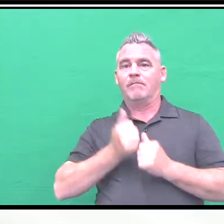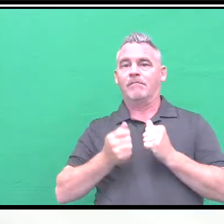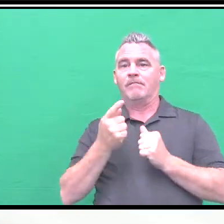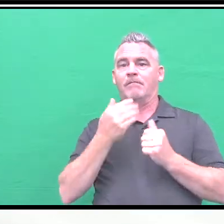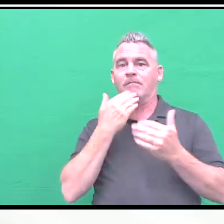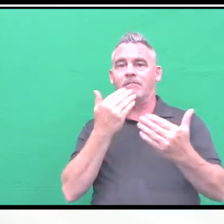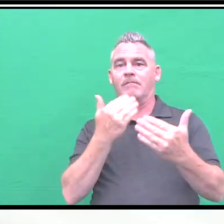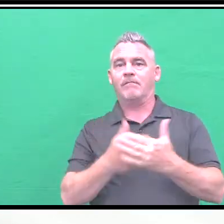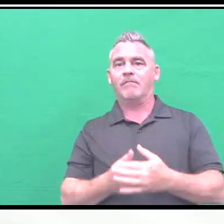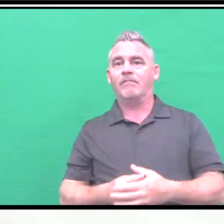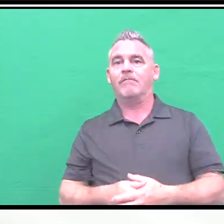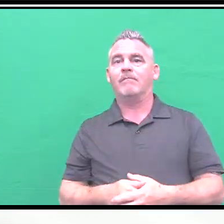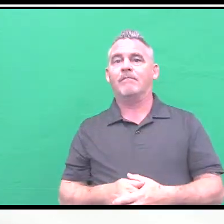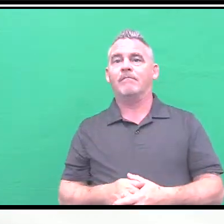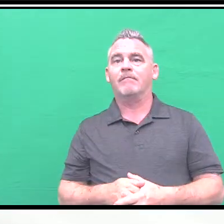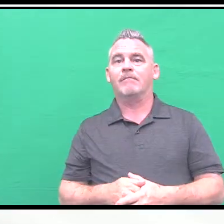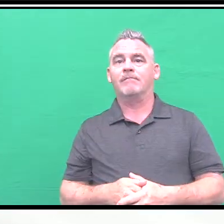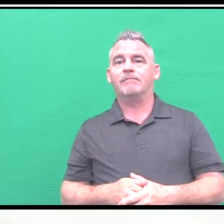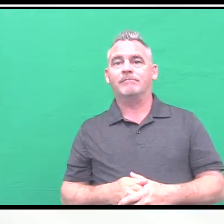if you're going to get your picture taken.